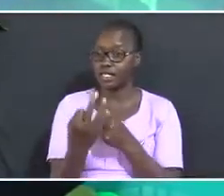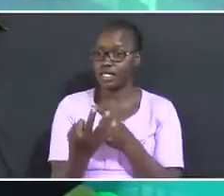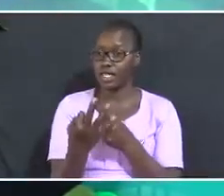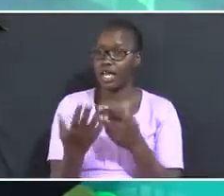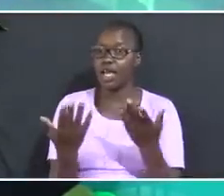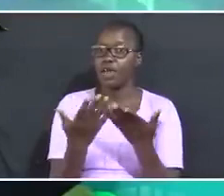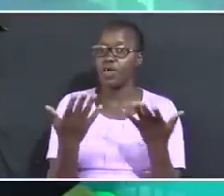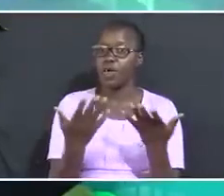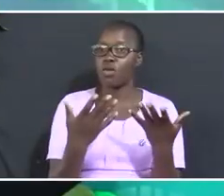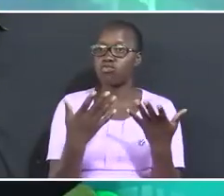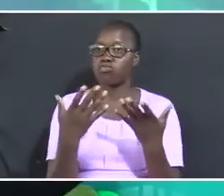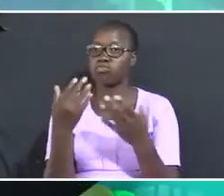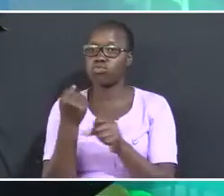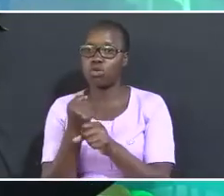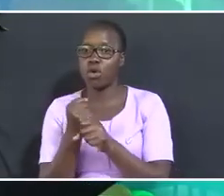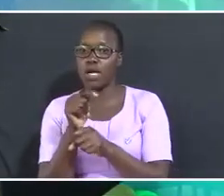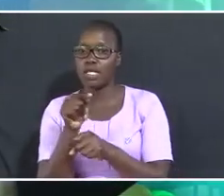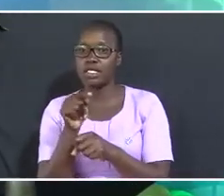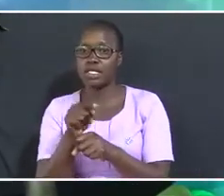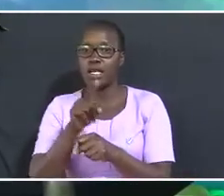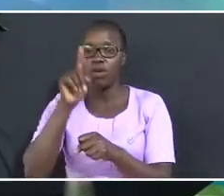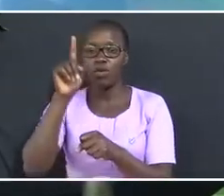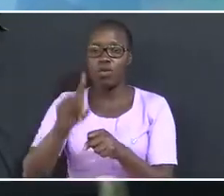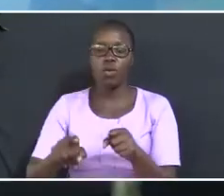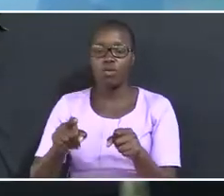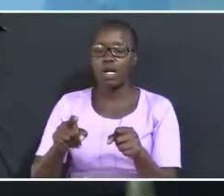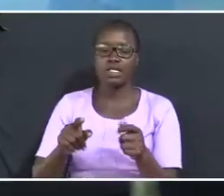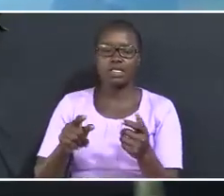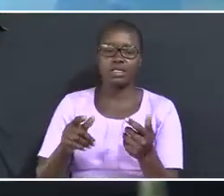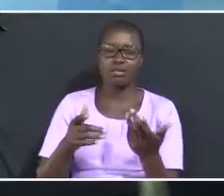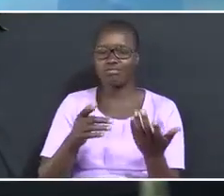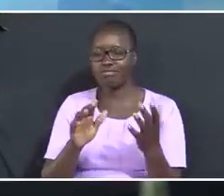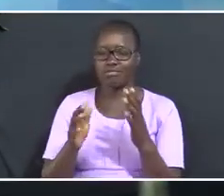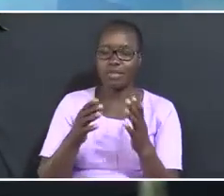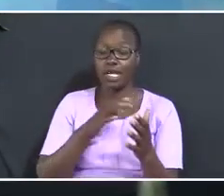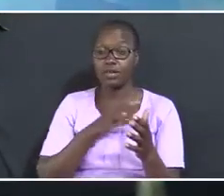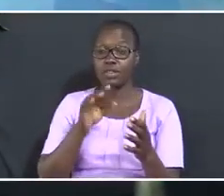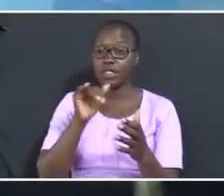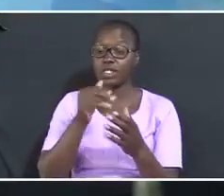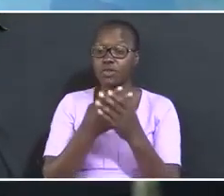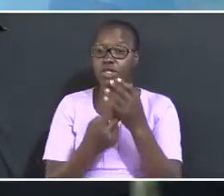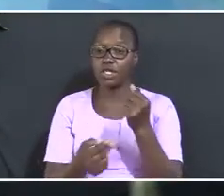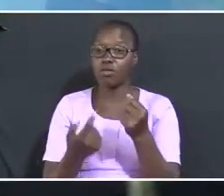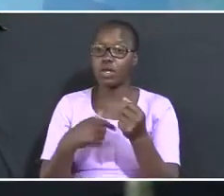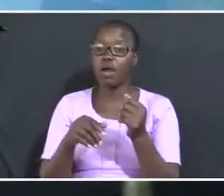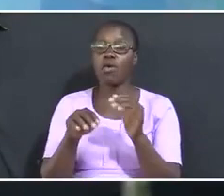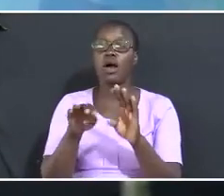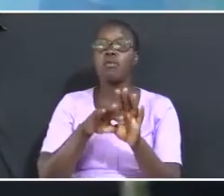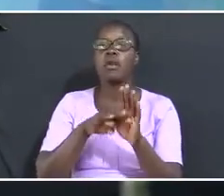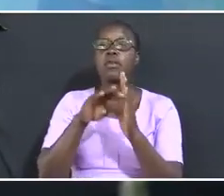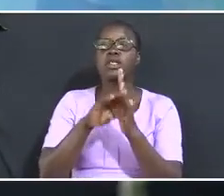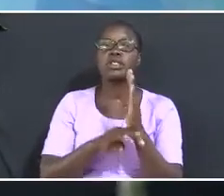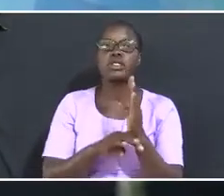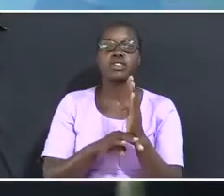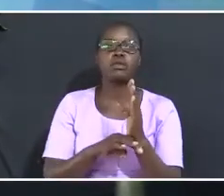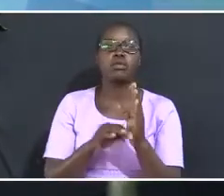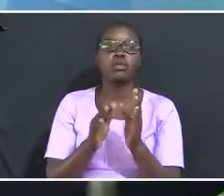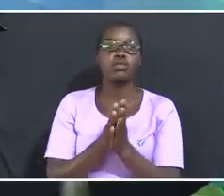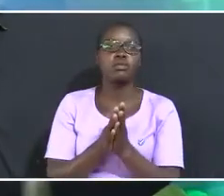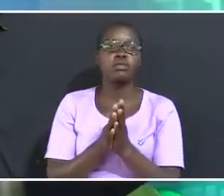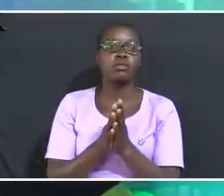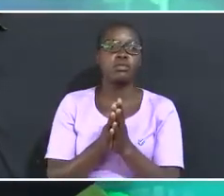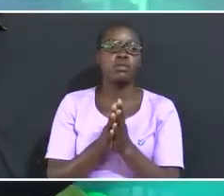have got to do that, we must harness ourselves that we double our membership. And let me tell you